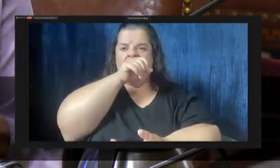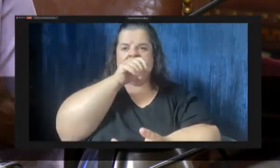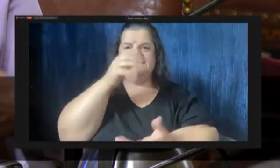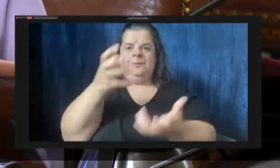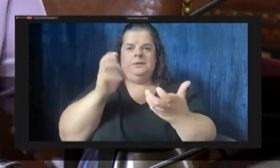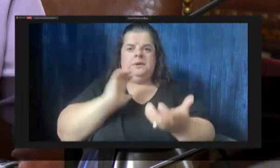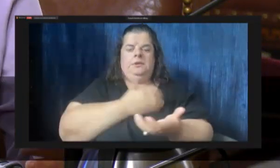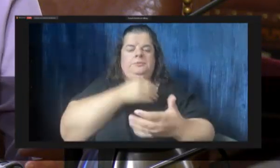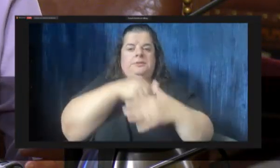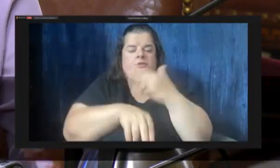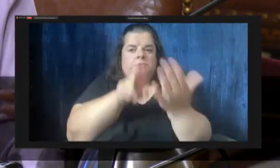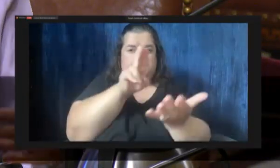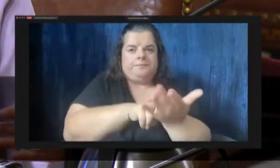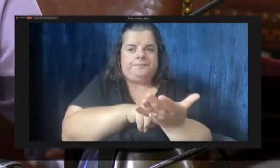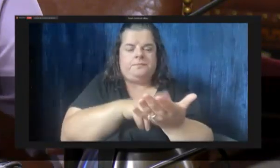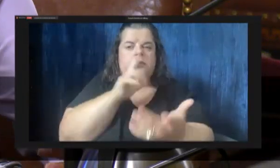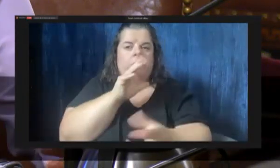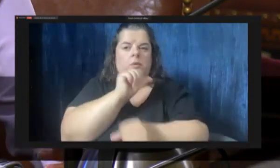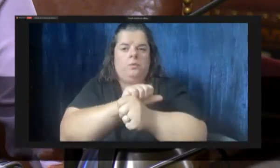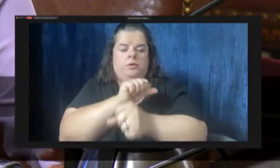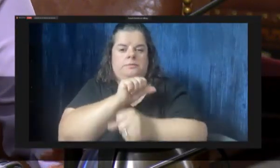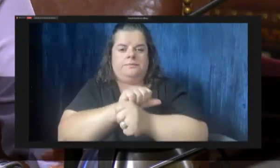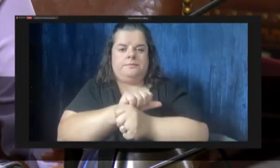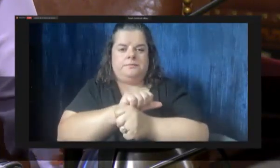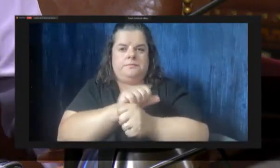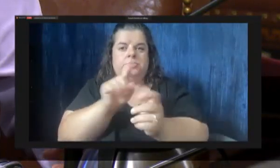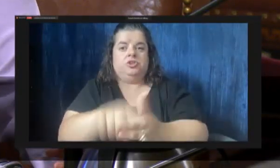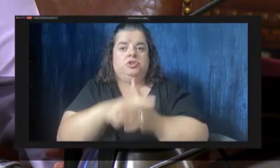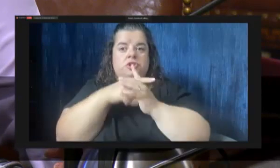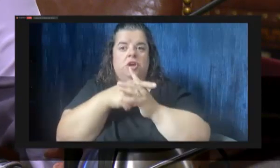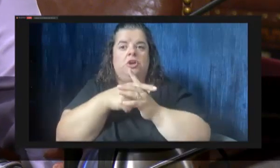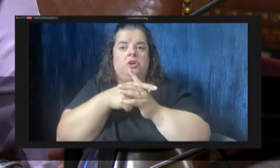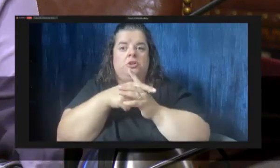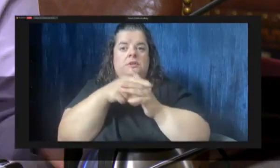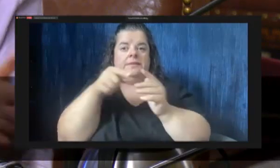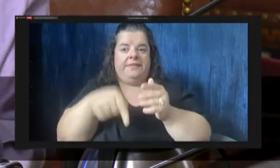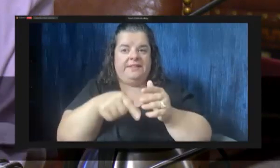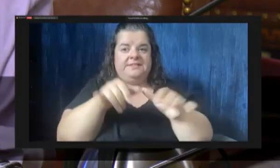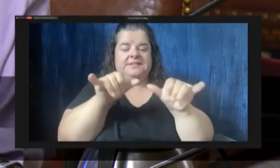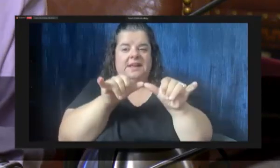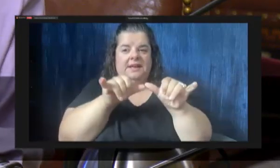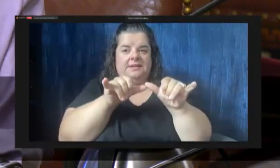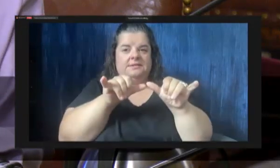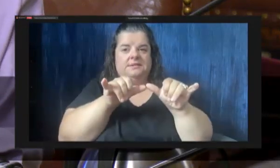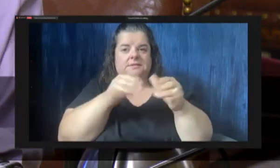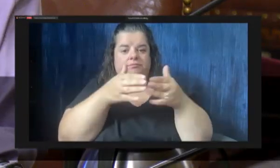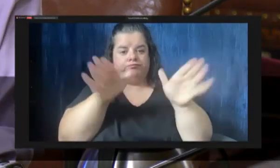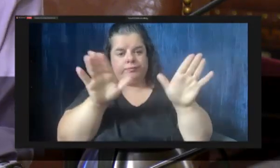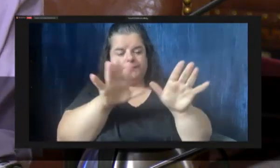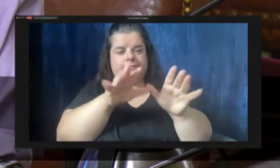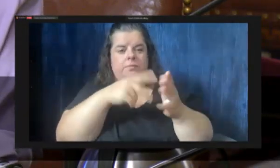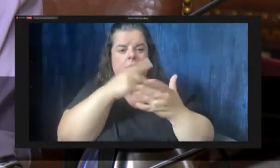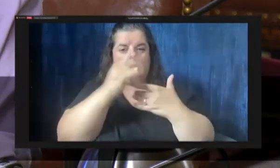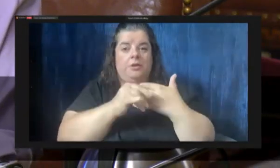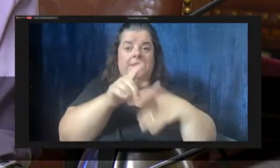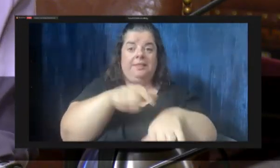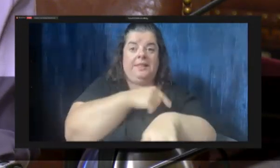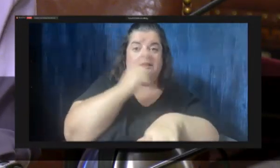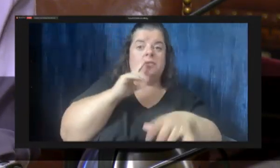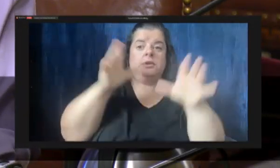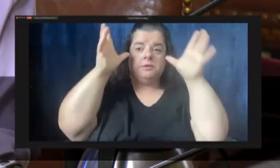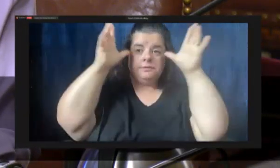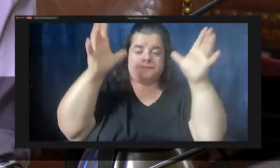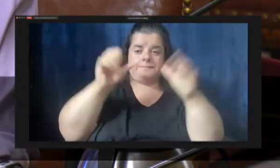contract to get to work on executing on the scope. And given the length of deer season, and I will also